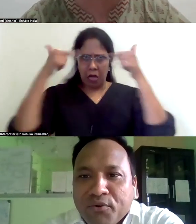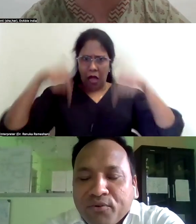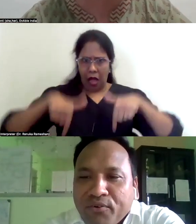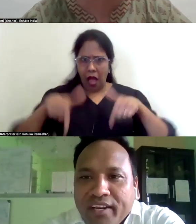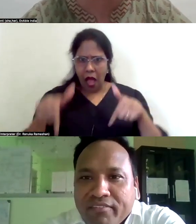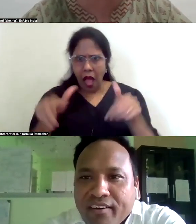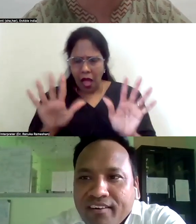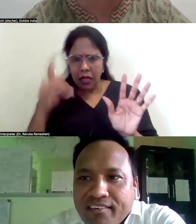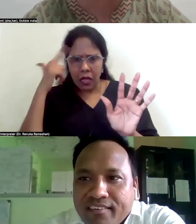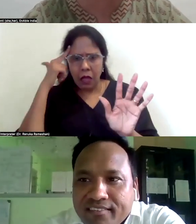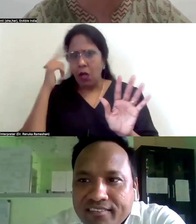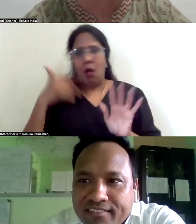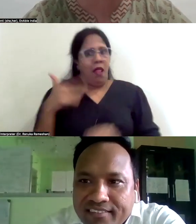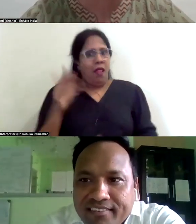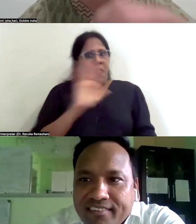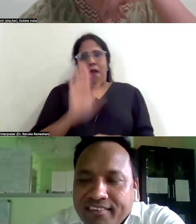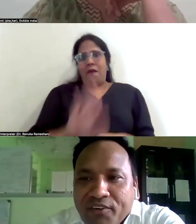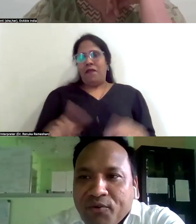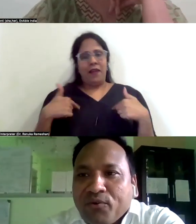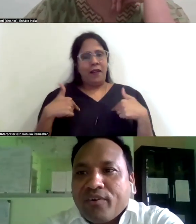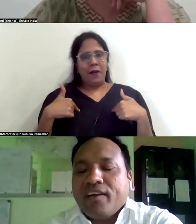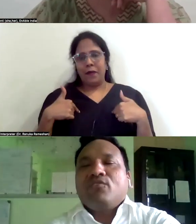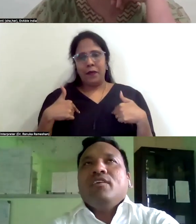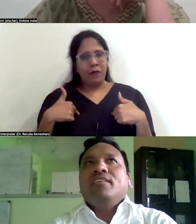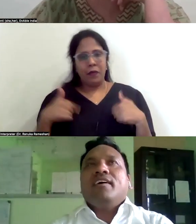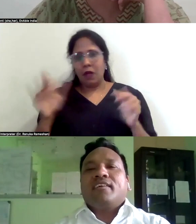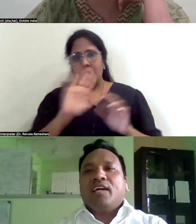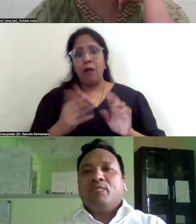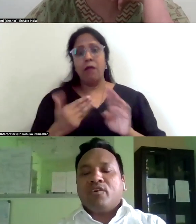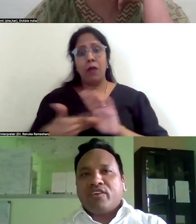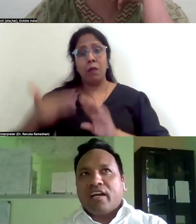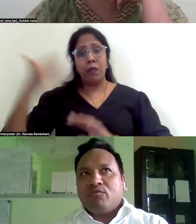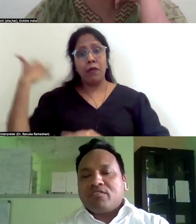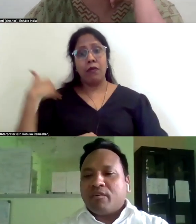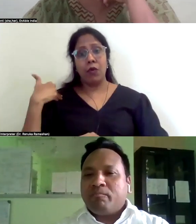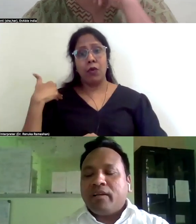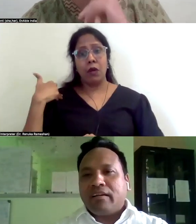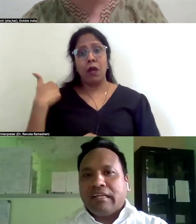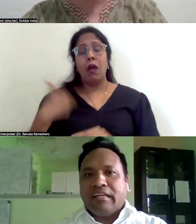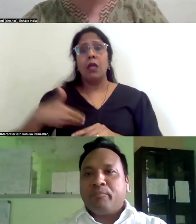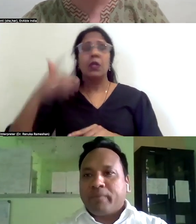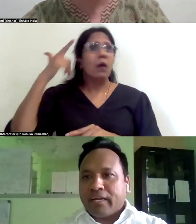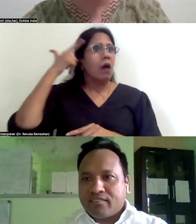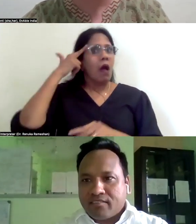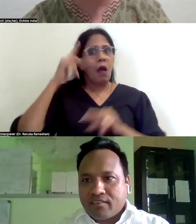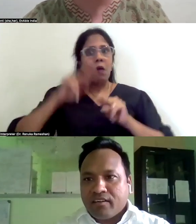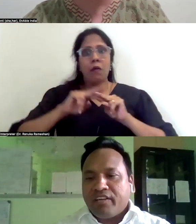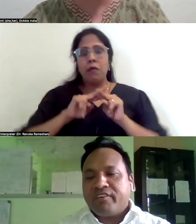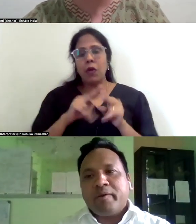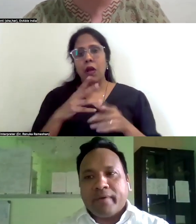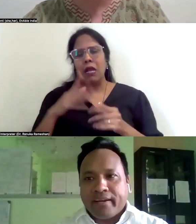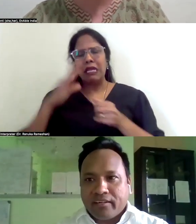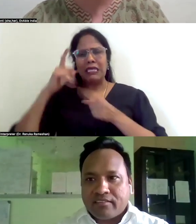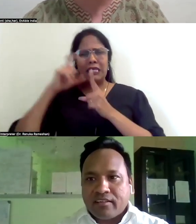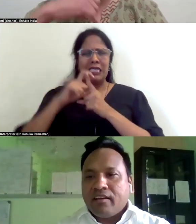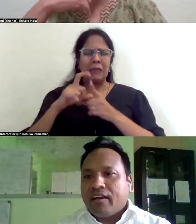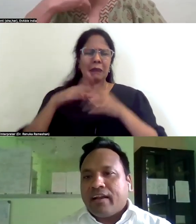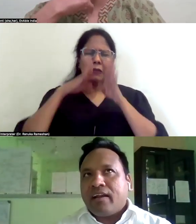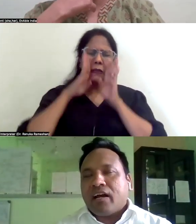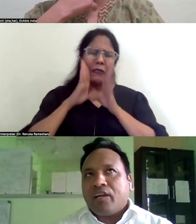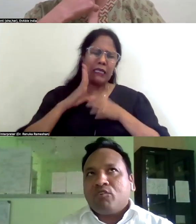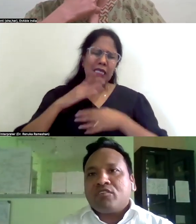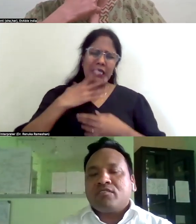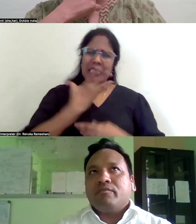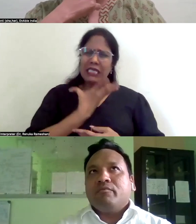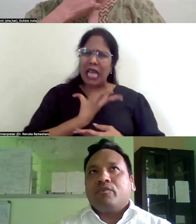No, Is that never. No, actually, that time I was completely depressed, even my parents.